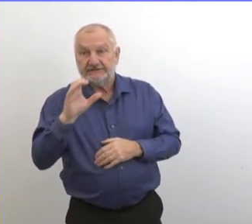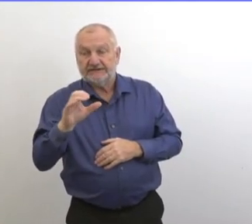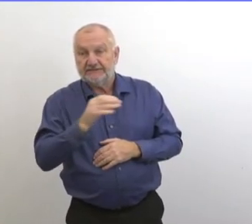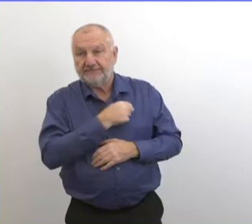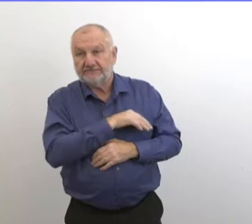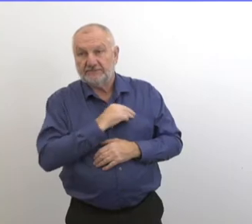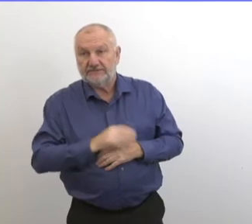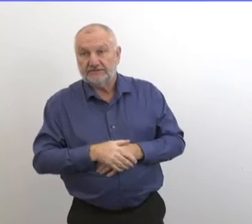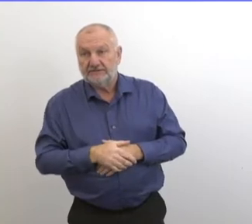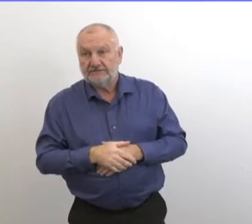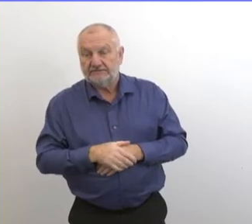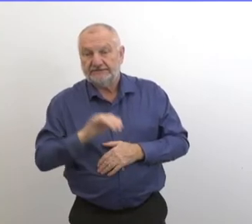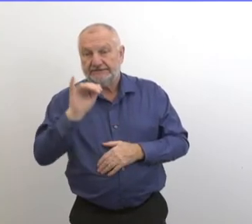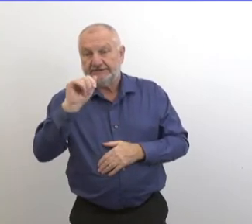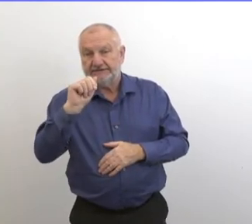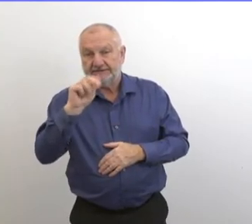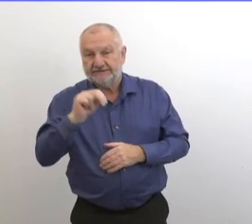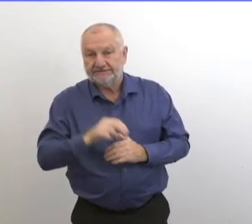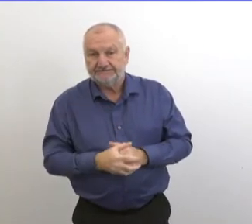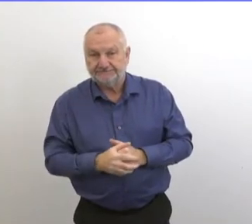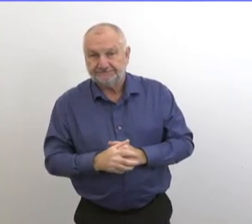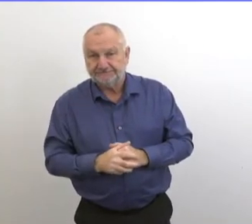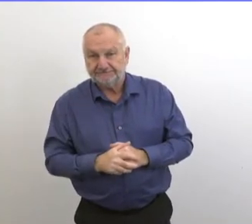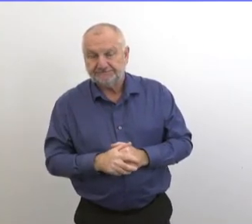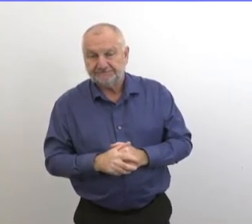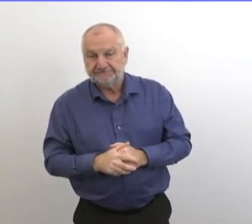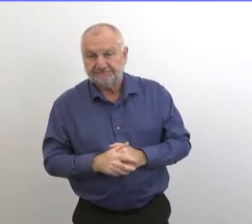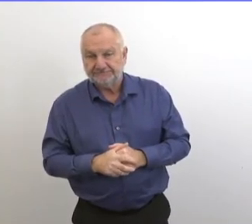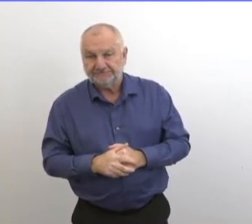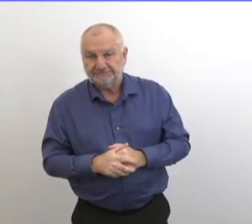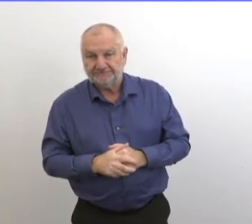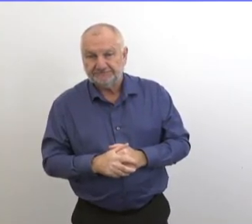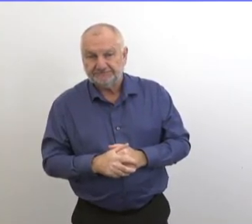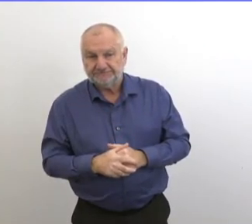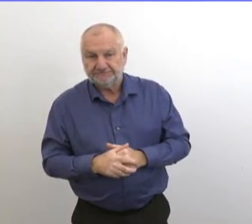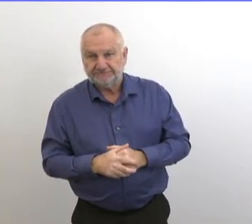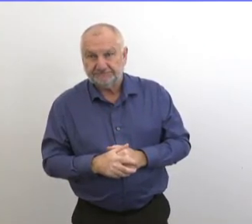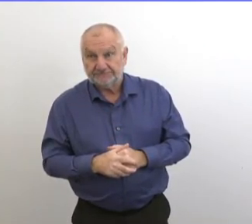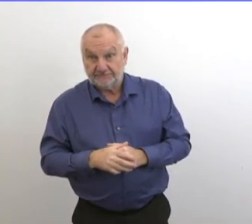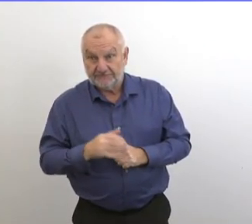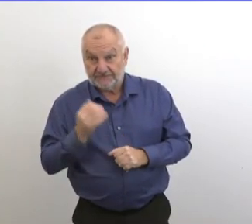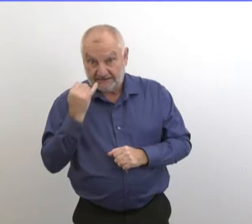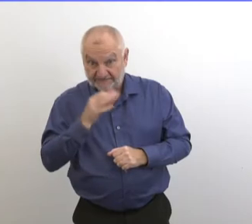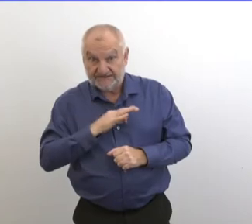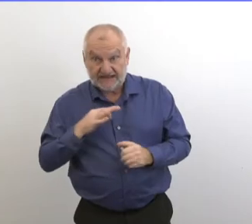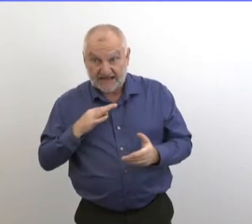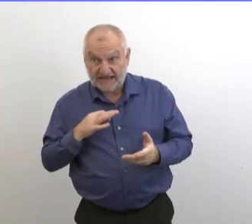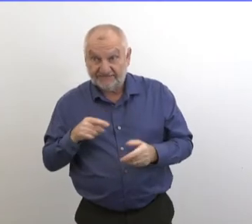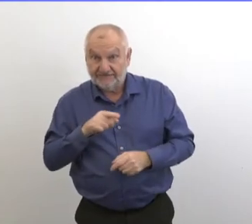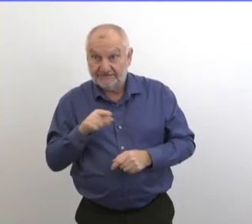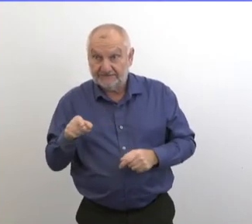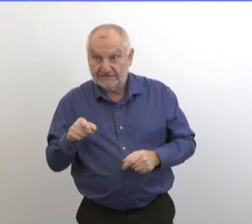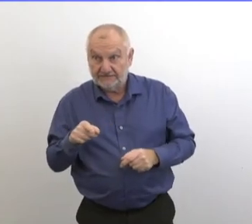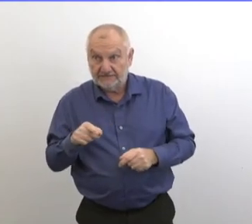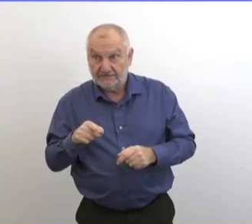Good morning, Minister. What happens to those workers who are sick? Are they also eligible for this